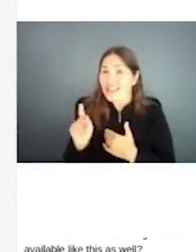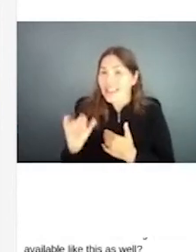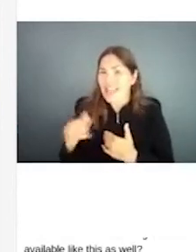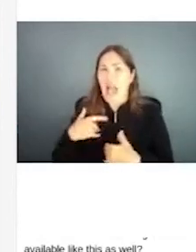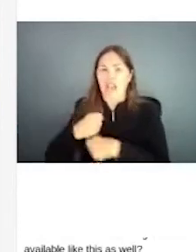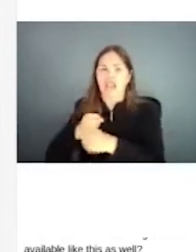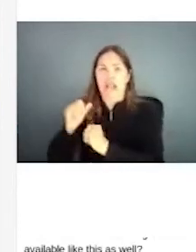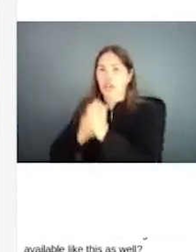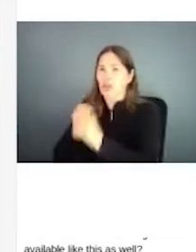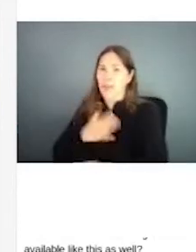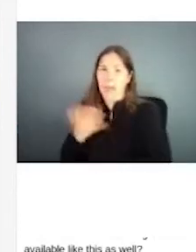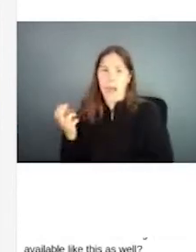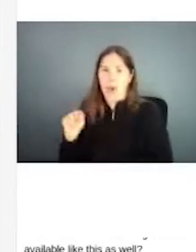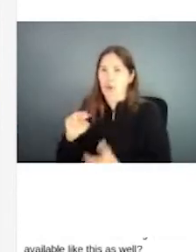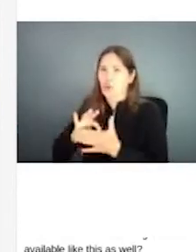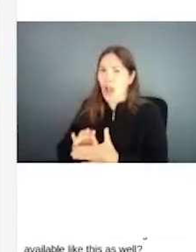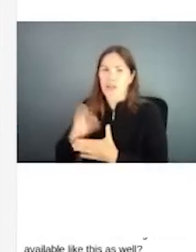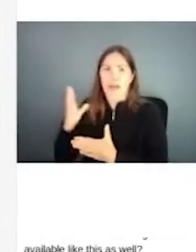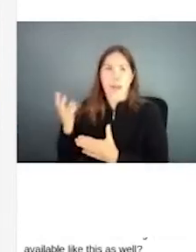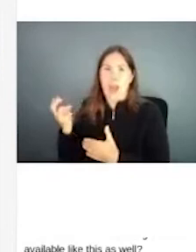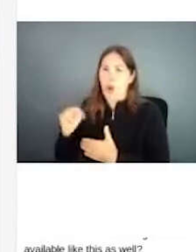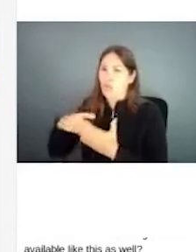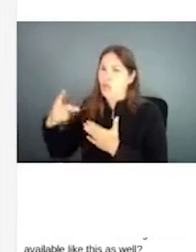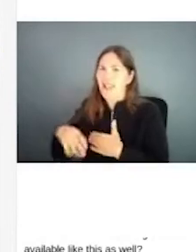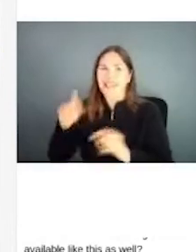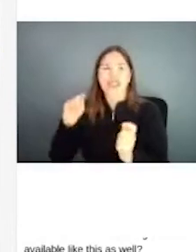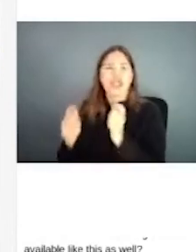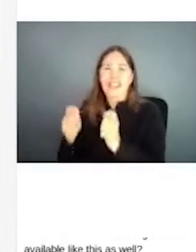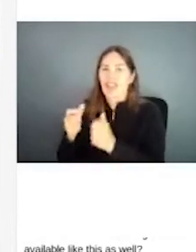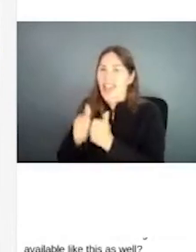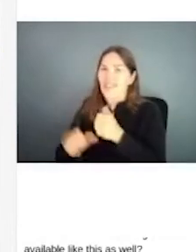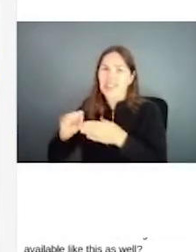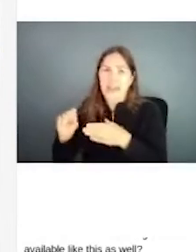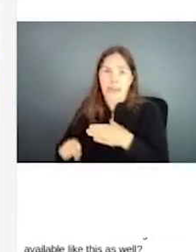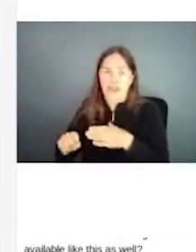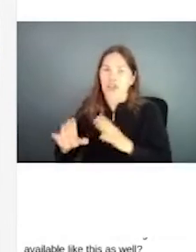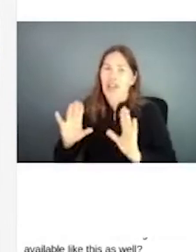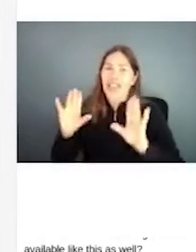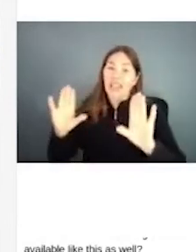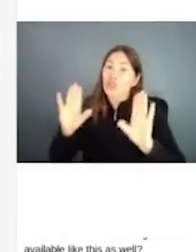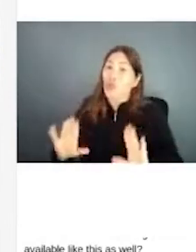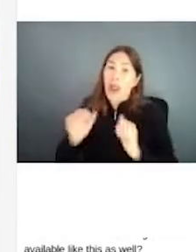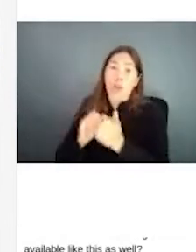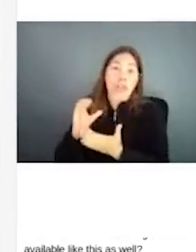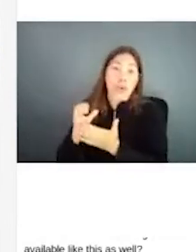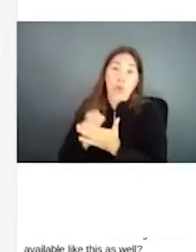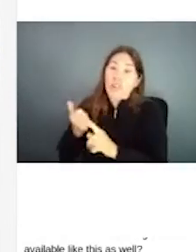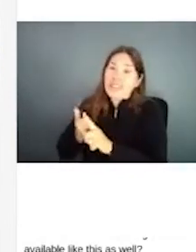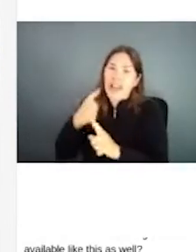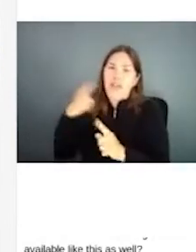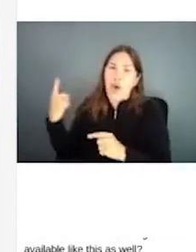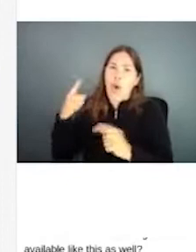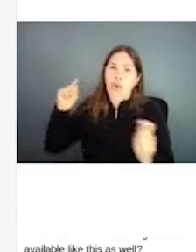own projects. It changes every semester, because I think that's one of the great things about the course is you're always